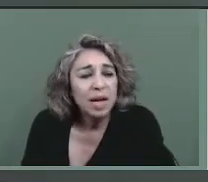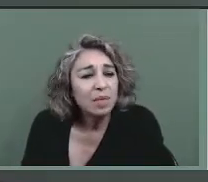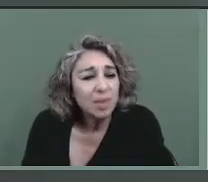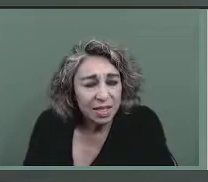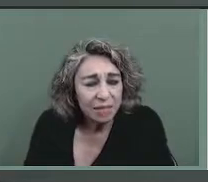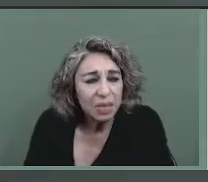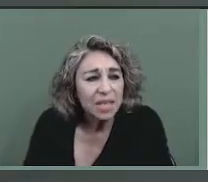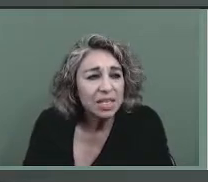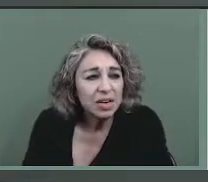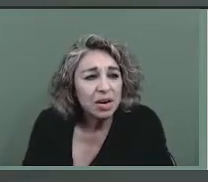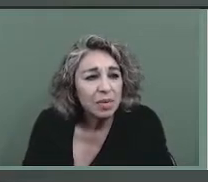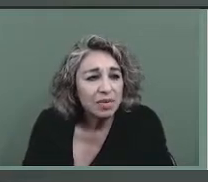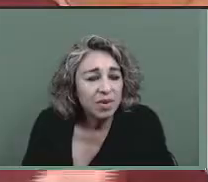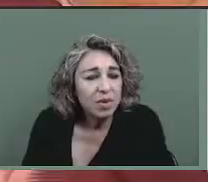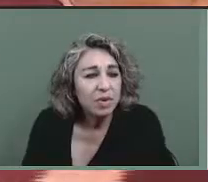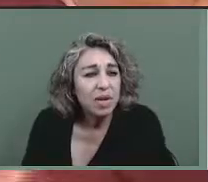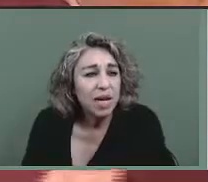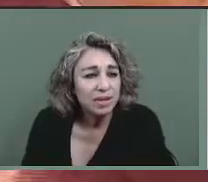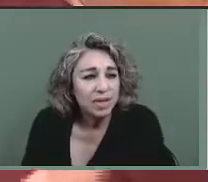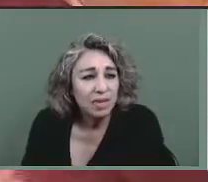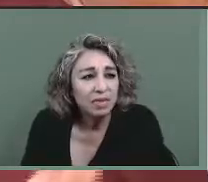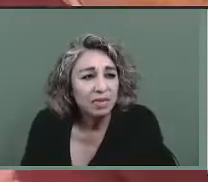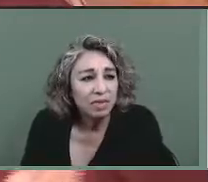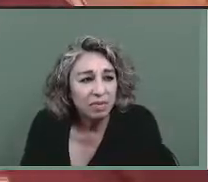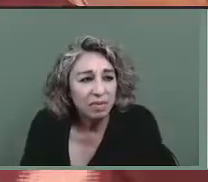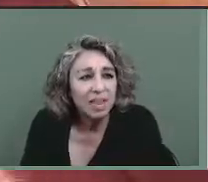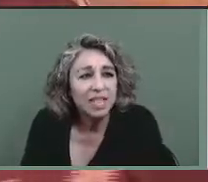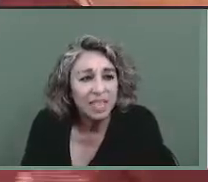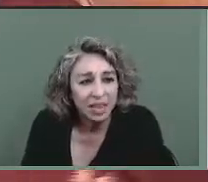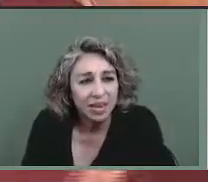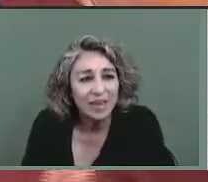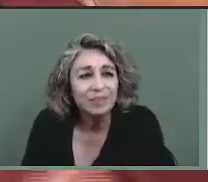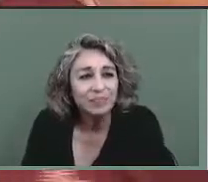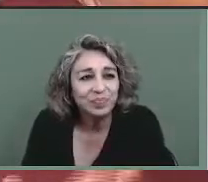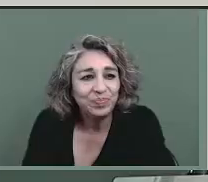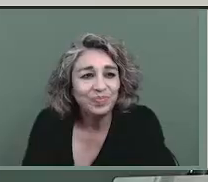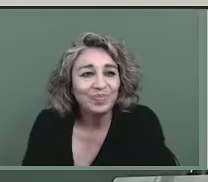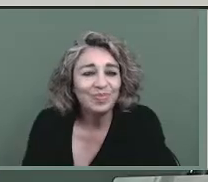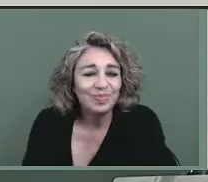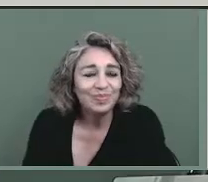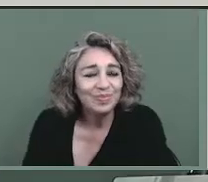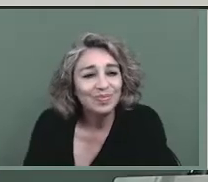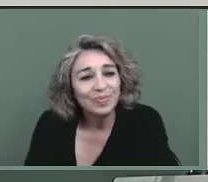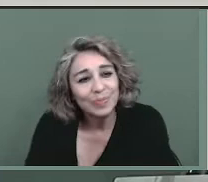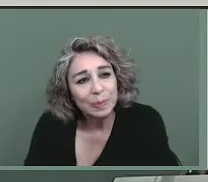to come, it's because you come of your own account, your own voluntary.